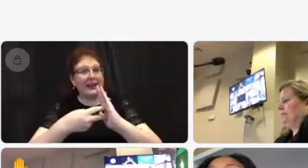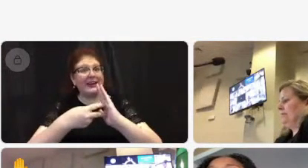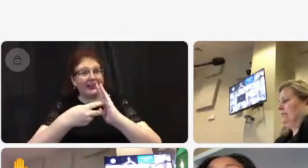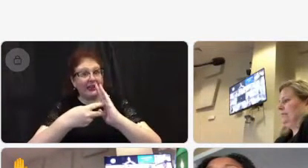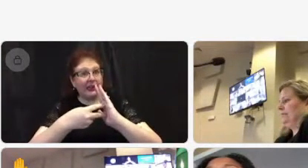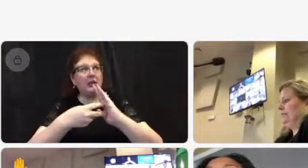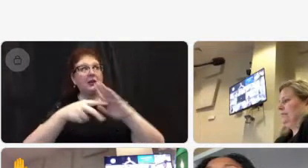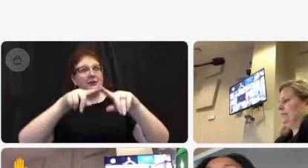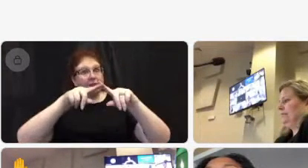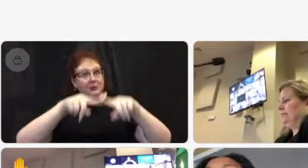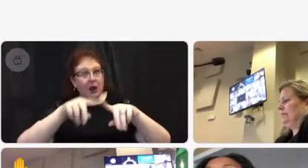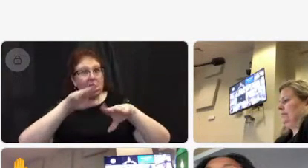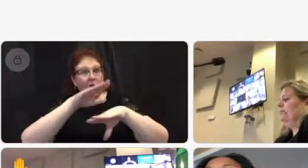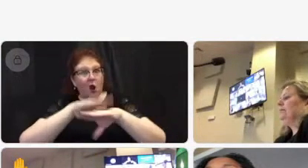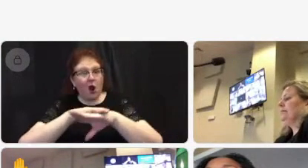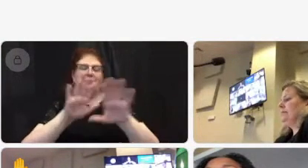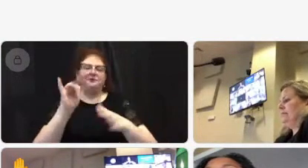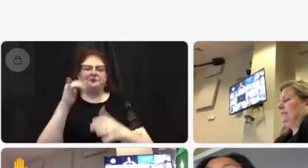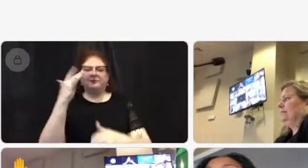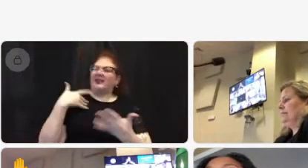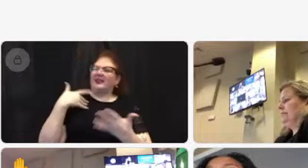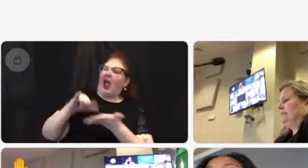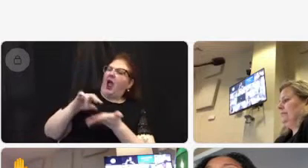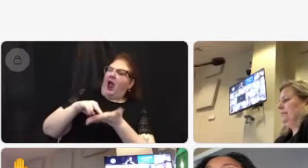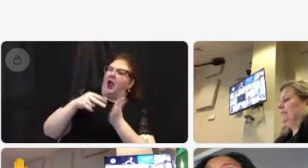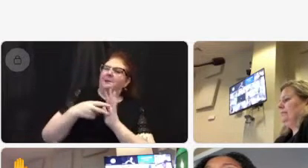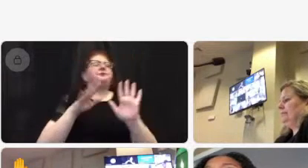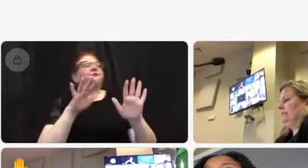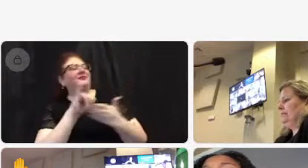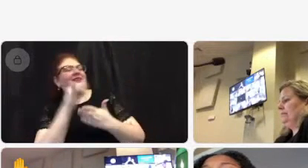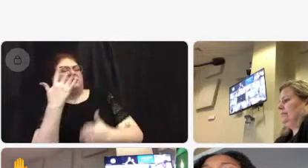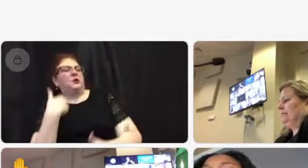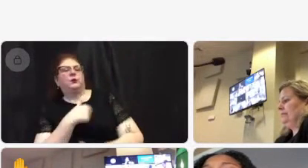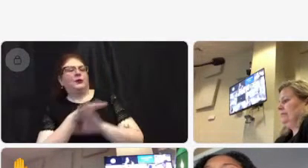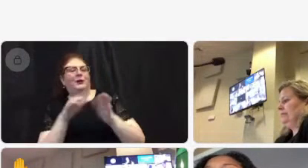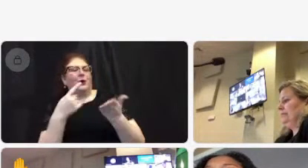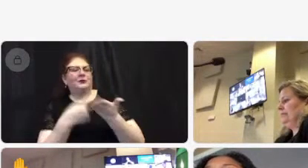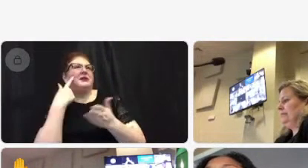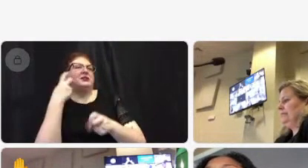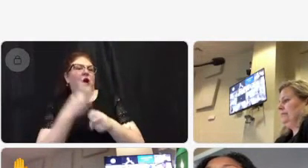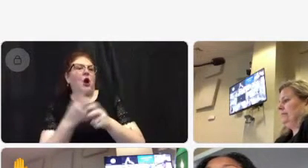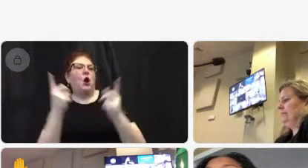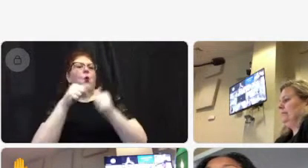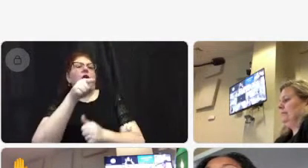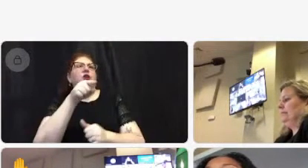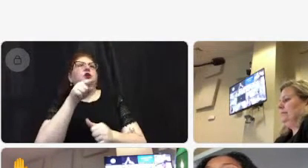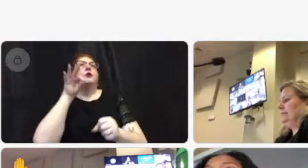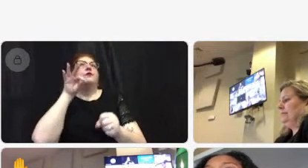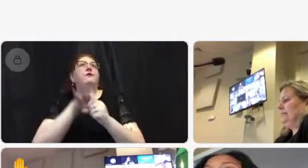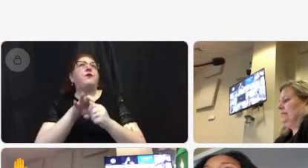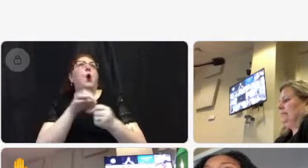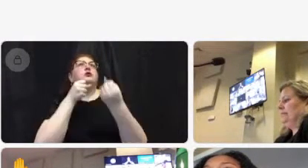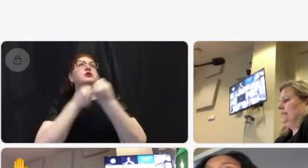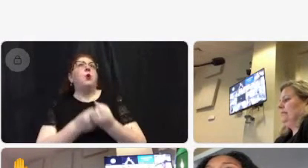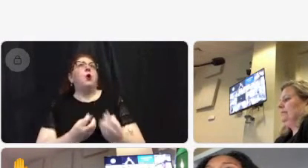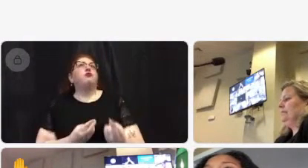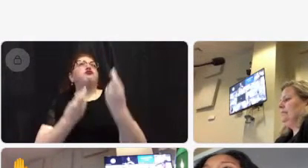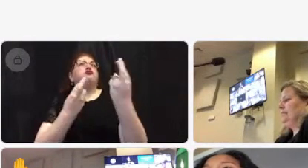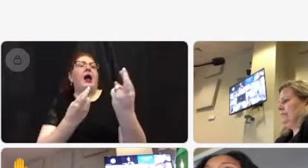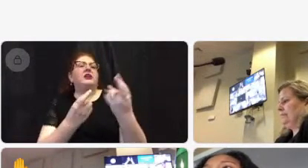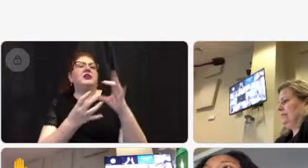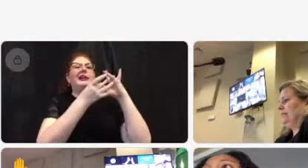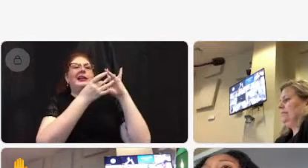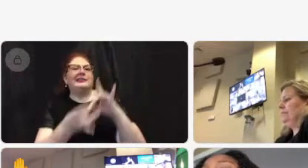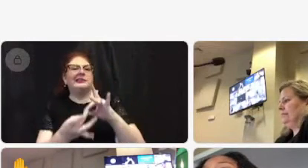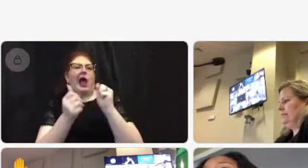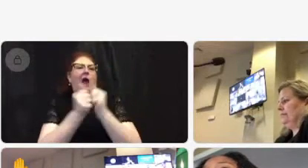it's kind of hard to say this, so we don't even need to discuss it, because these dollars, once you vote on the resolution, it's tied to bond